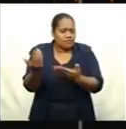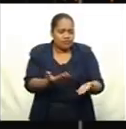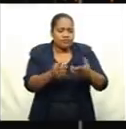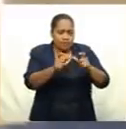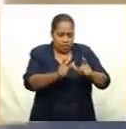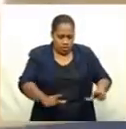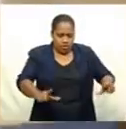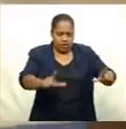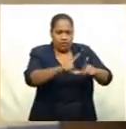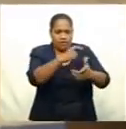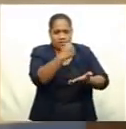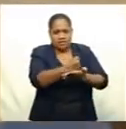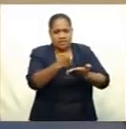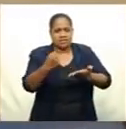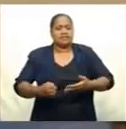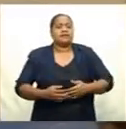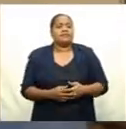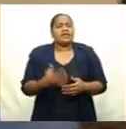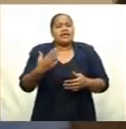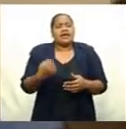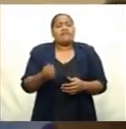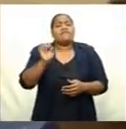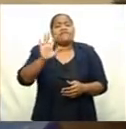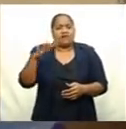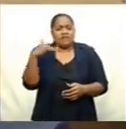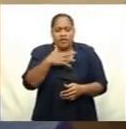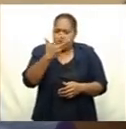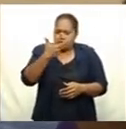authorities. There are